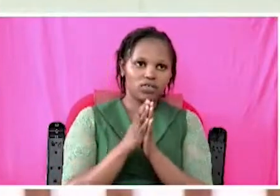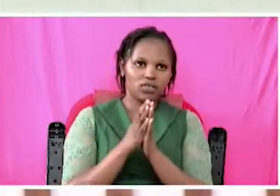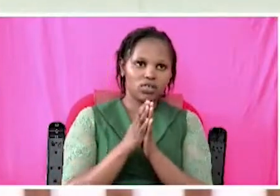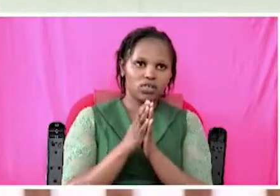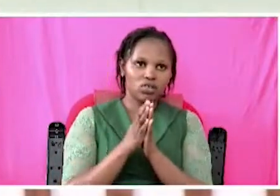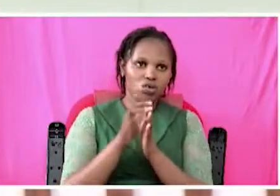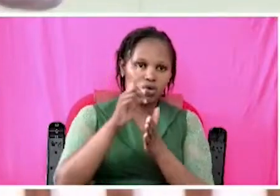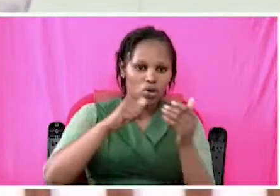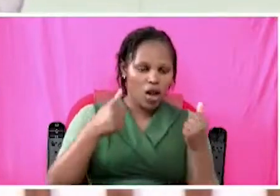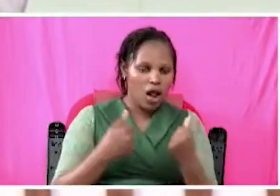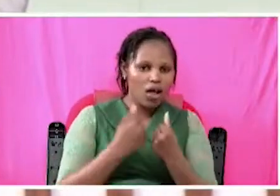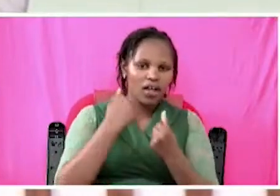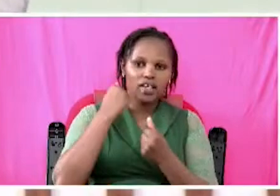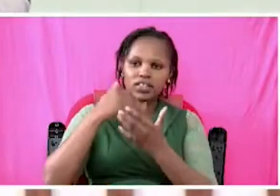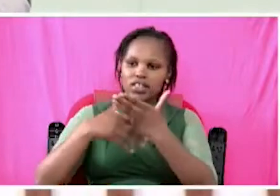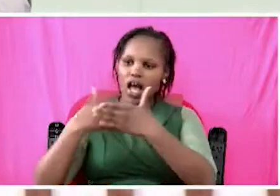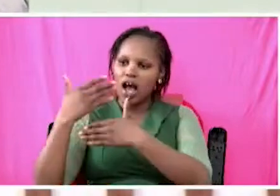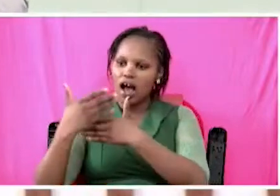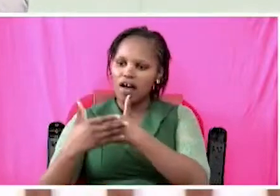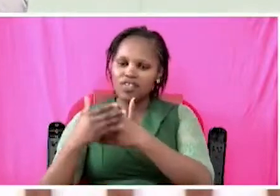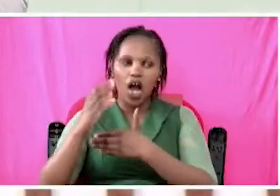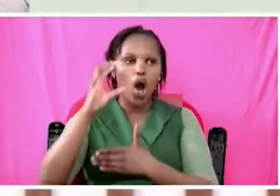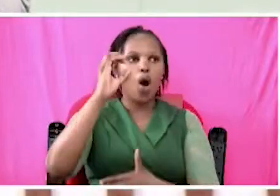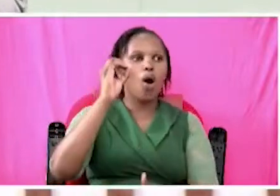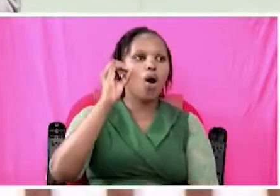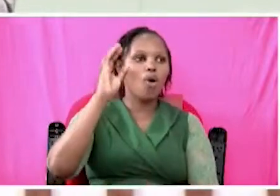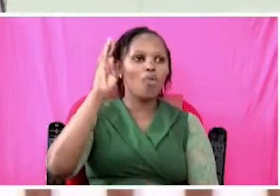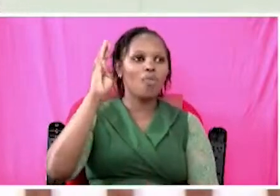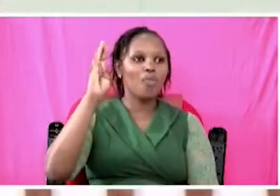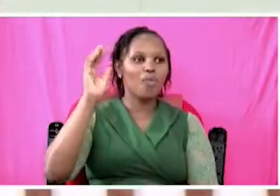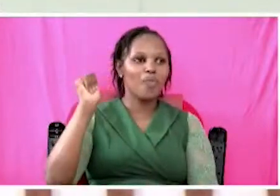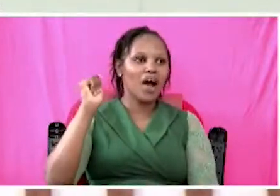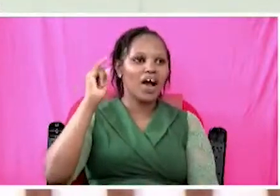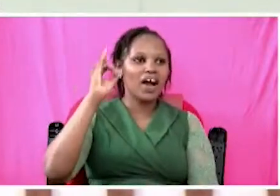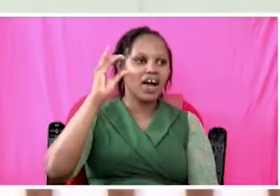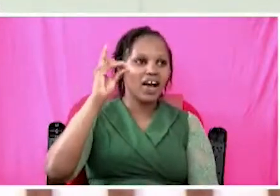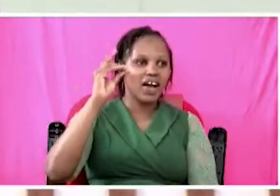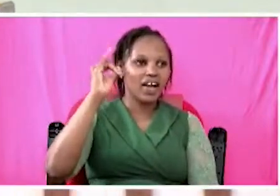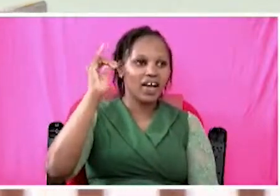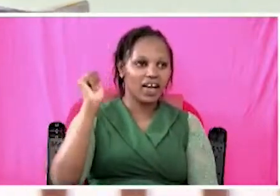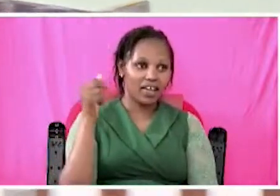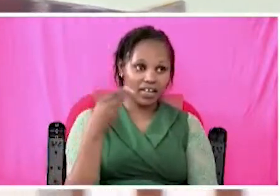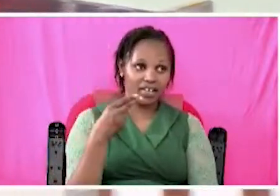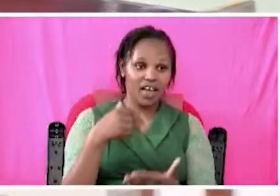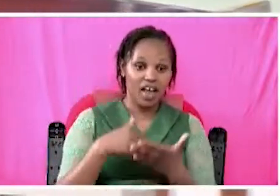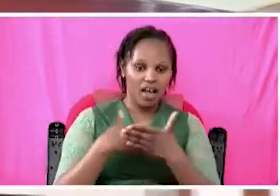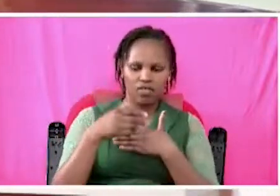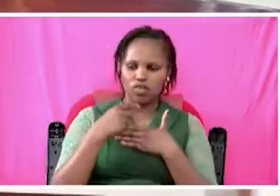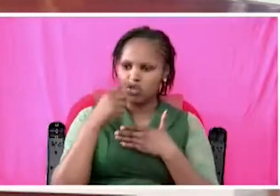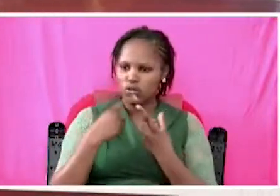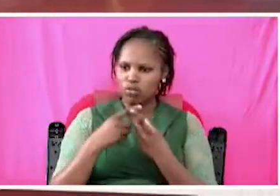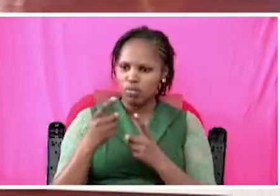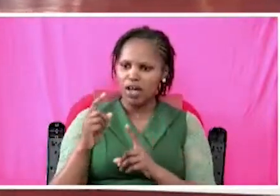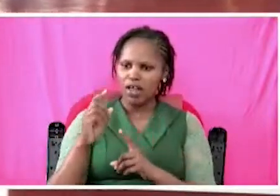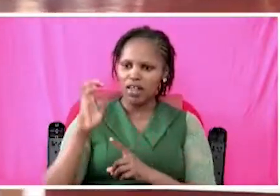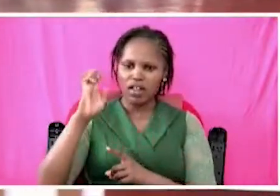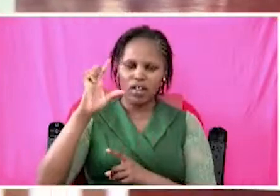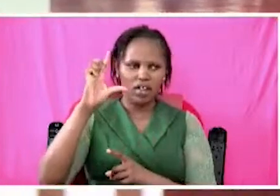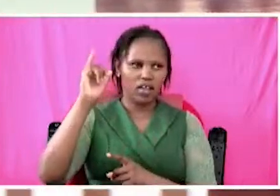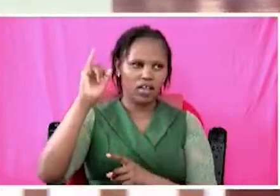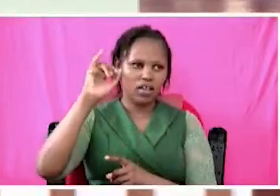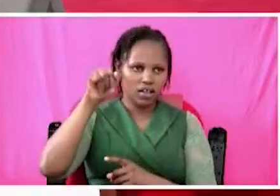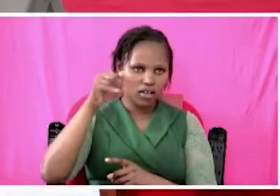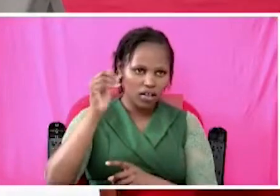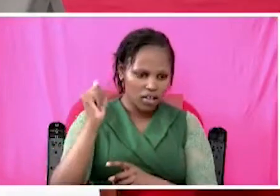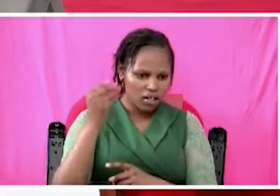happened is after Obadiah had, after he had been told by Elijah, go tell